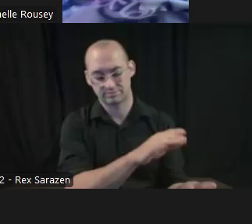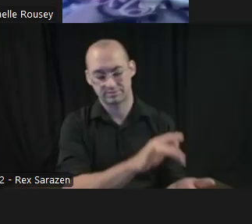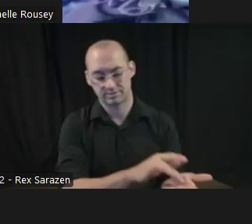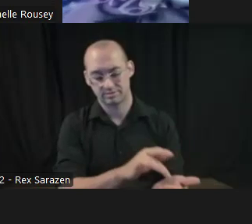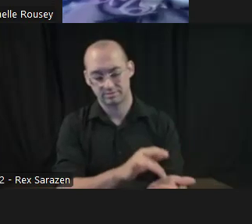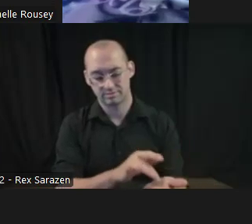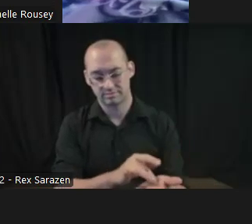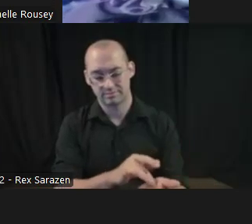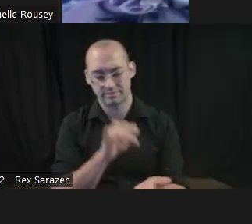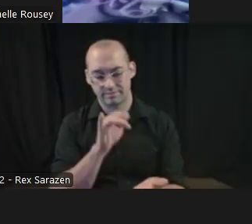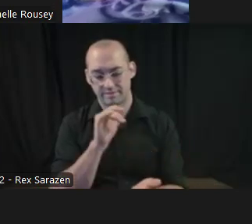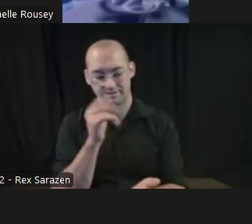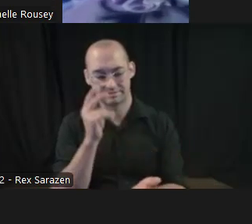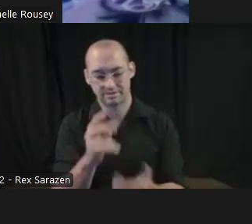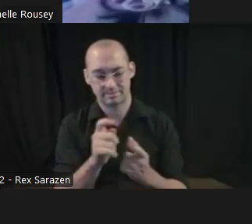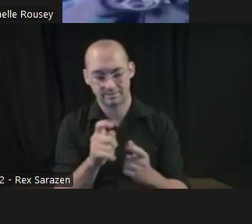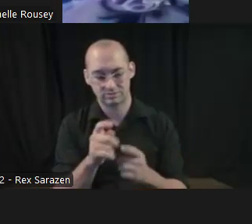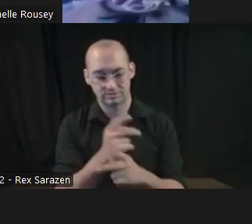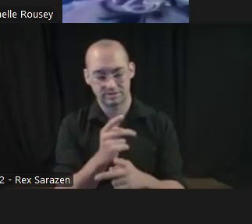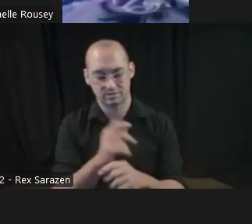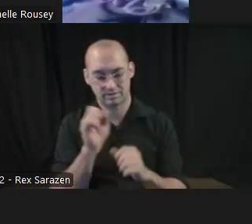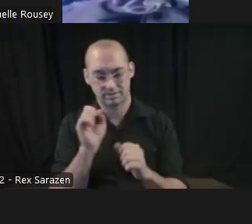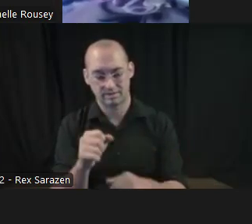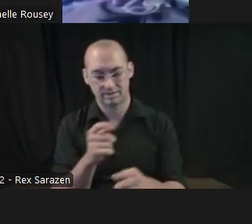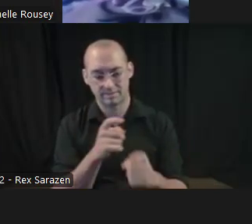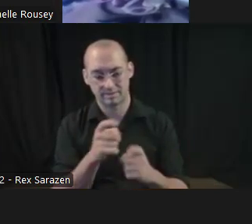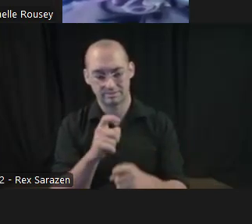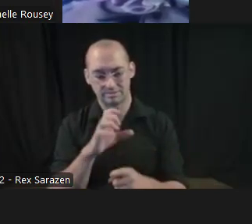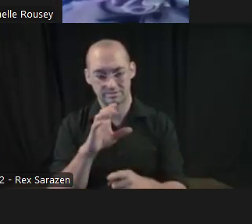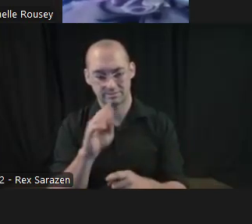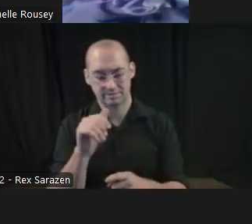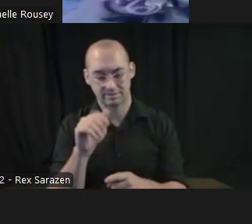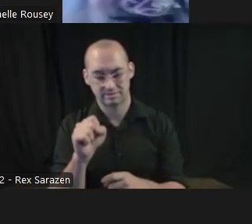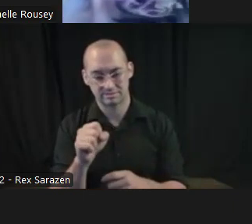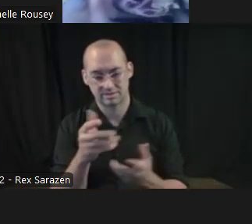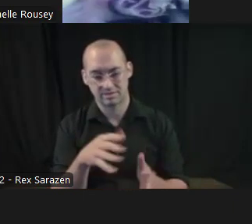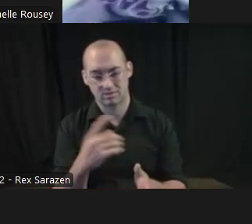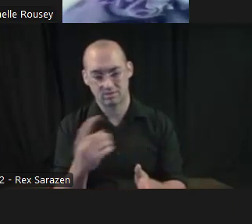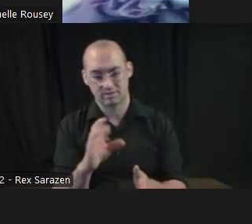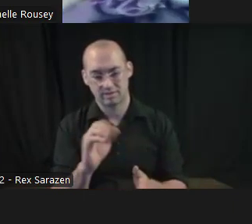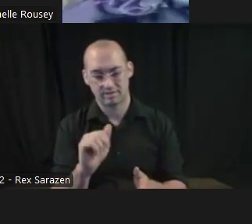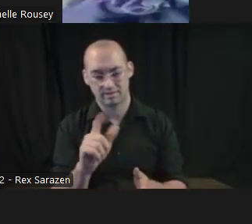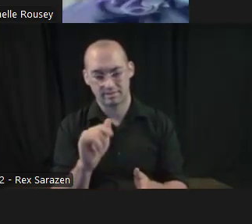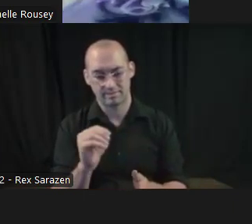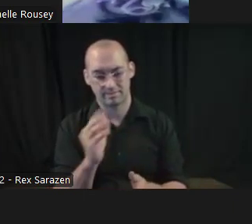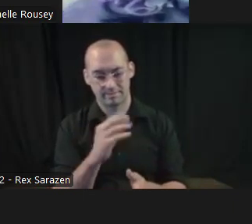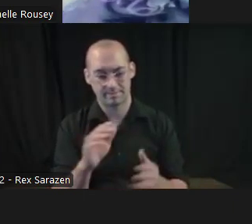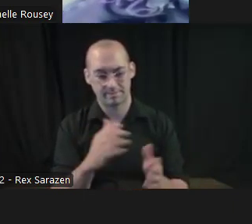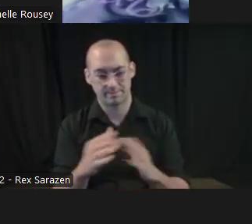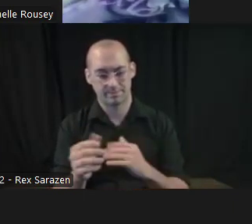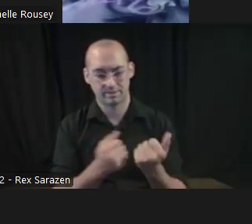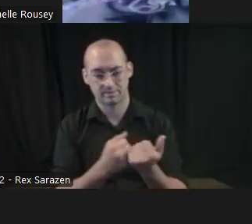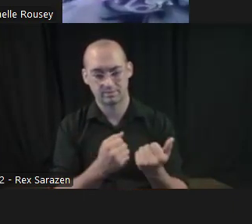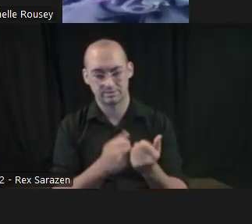seen that managed care can successfully manage CBAS, let alone CalAIM and community supports, let alone adding more